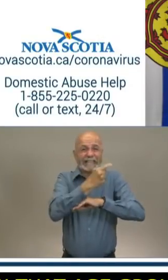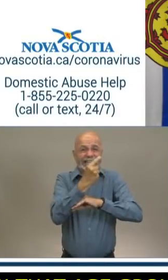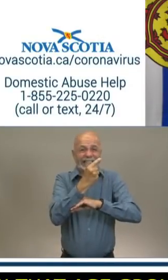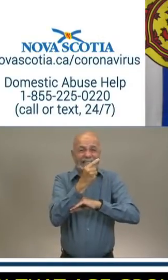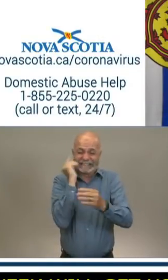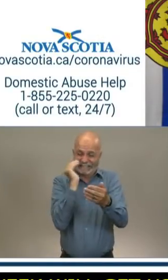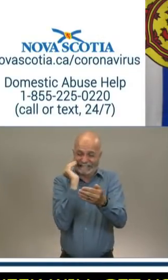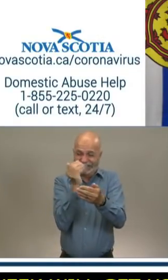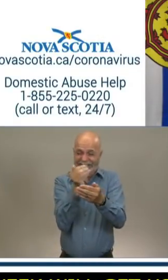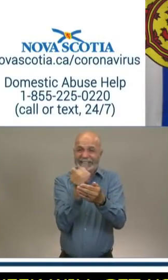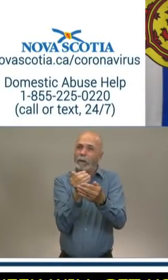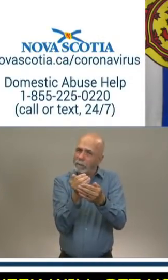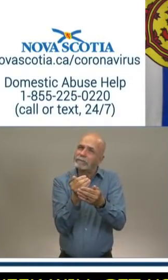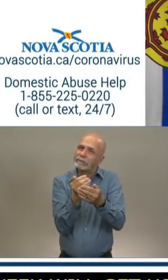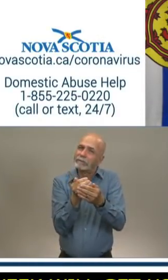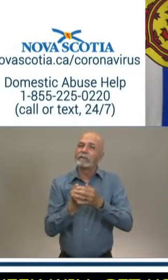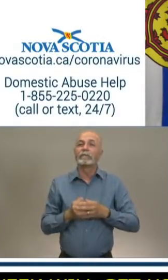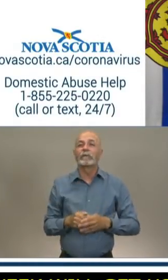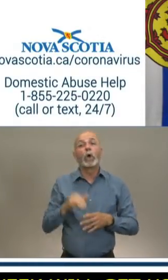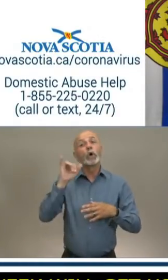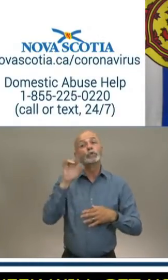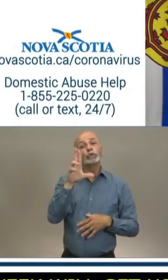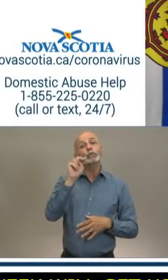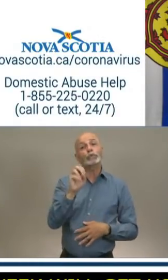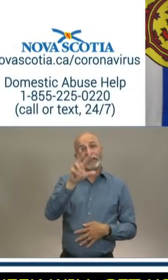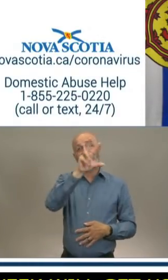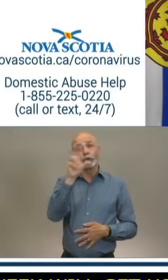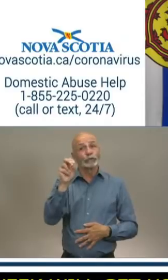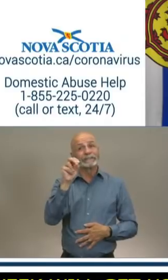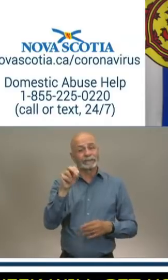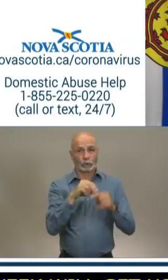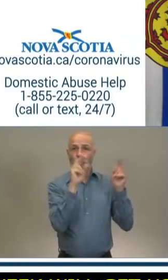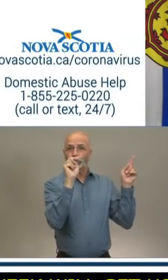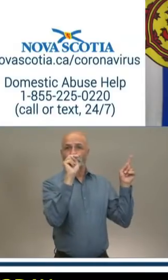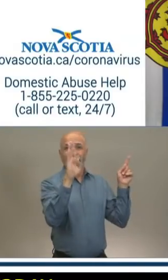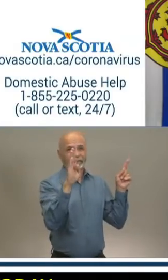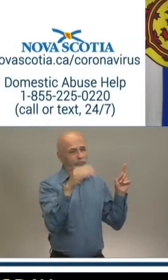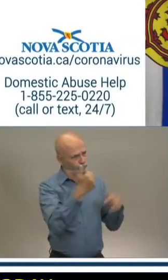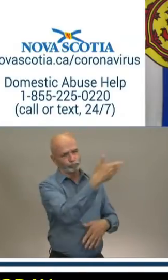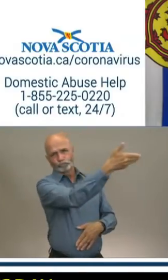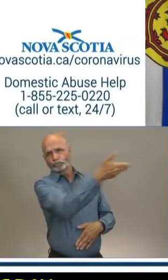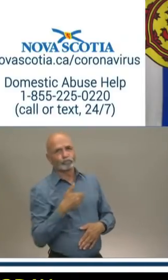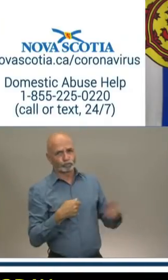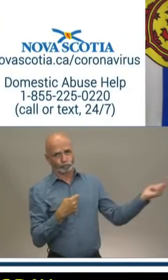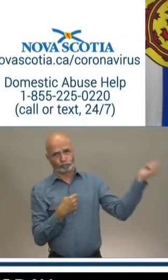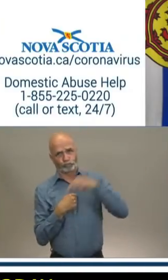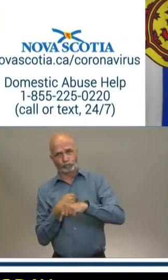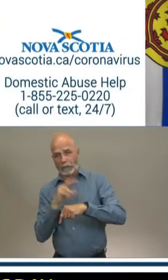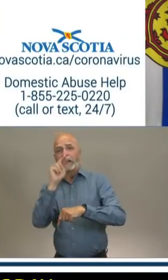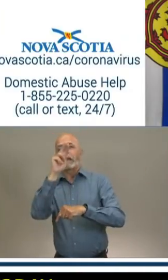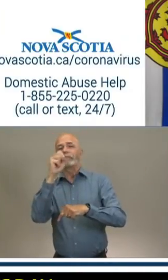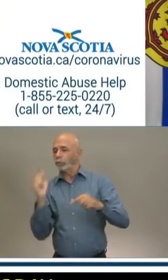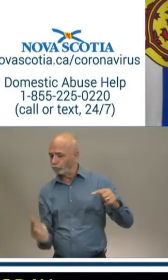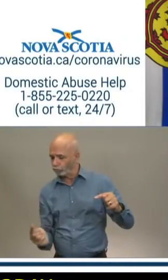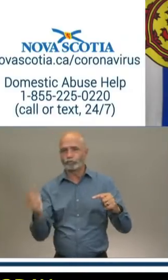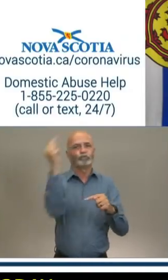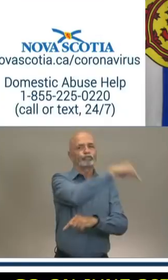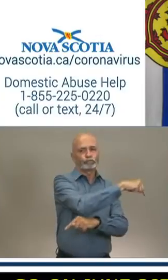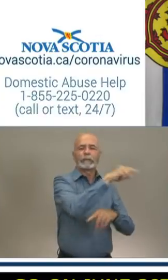So on June 30th, New Brunswickers can come and go freely into Nova Scotia, and Nova Scotians can do the same in that